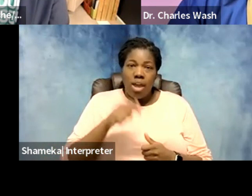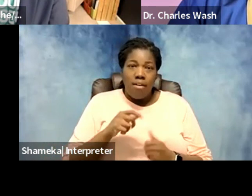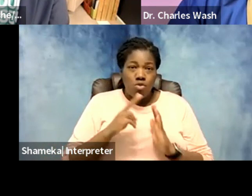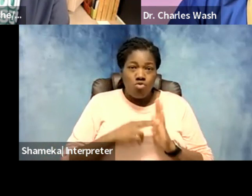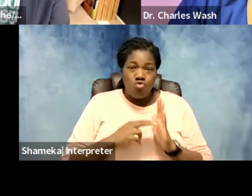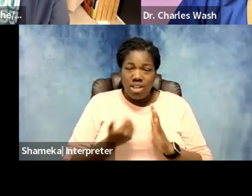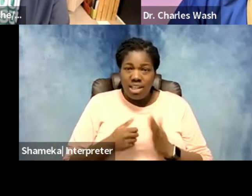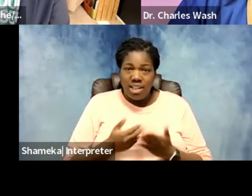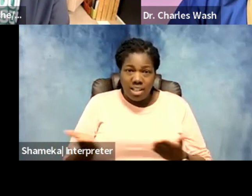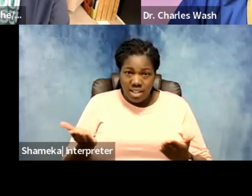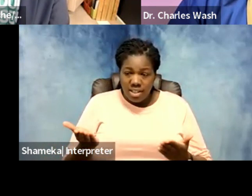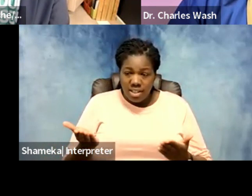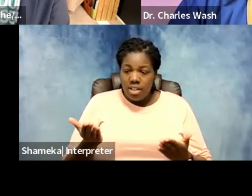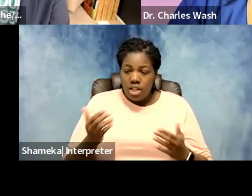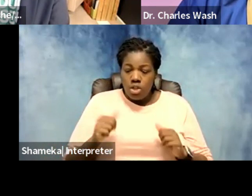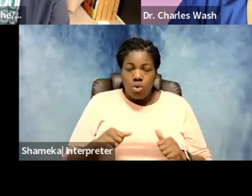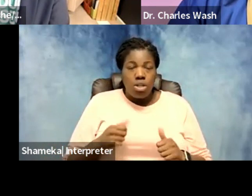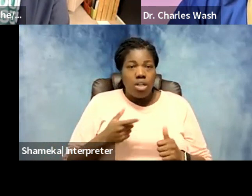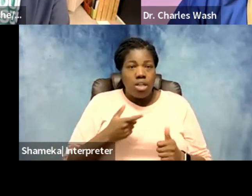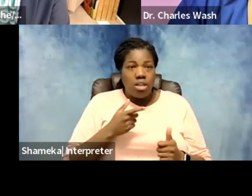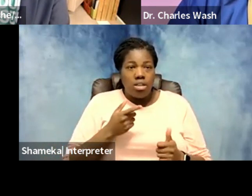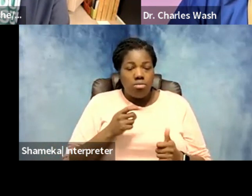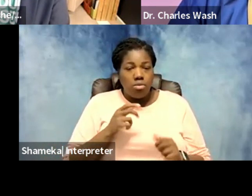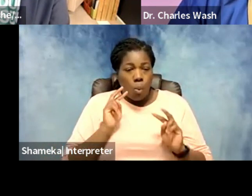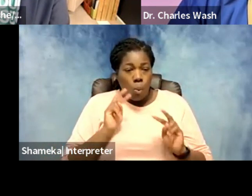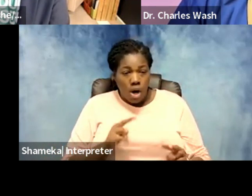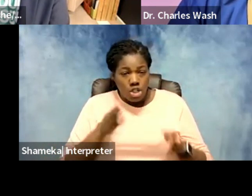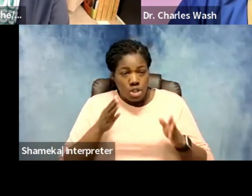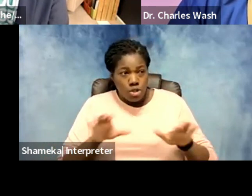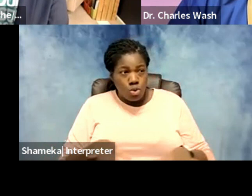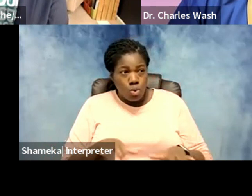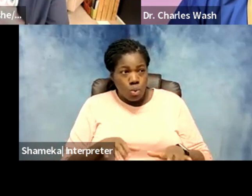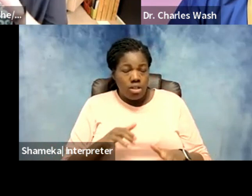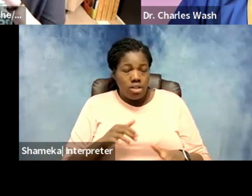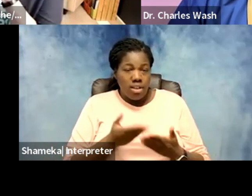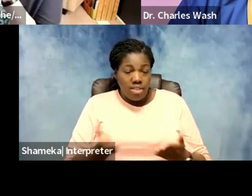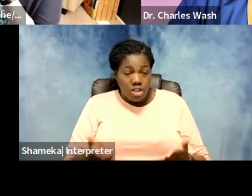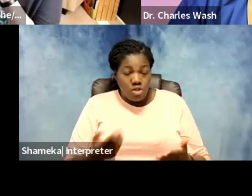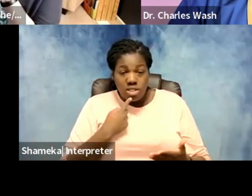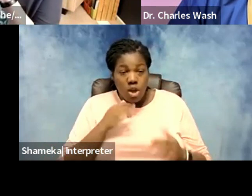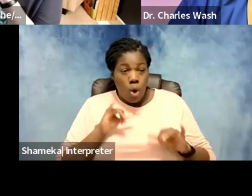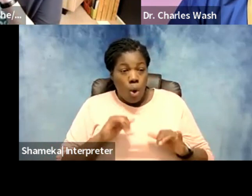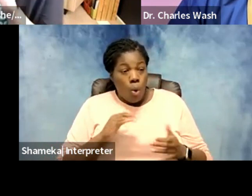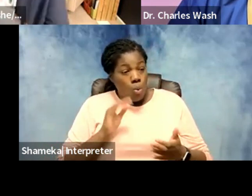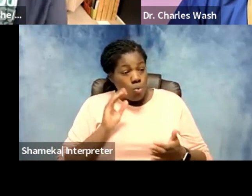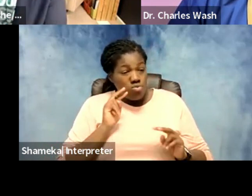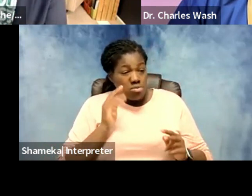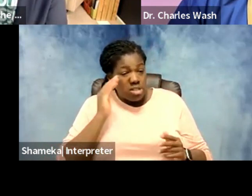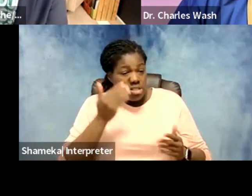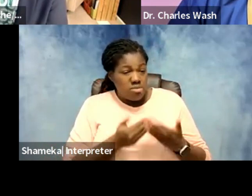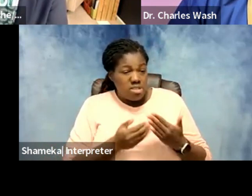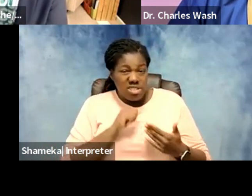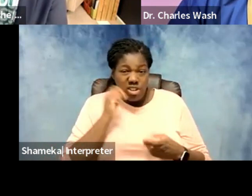watch a COSI team member actually doing the activity, and you could say, wow, okay, that looks easy. That's not hard at